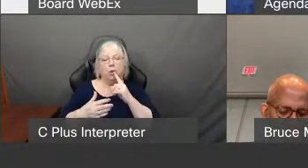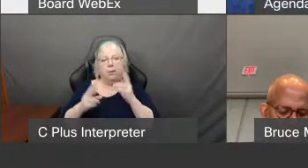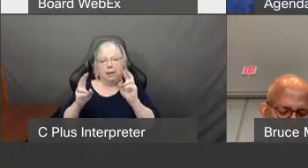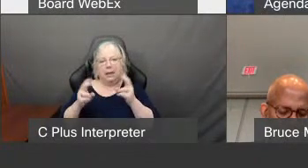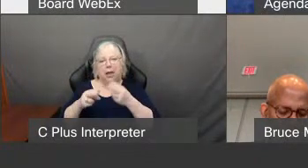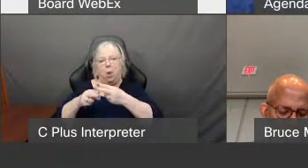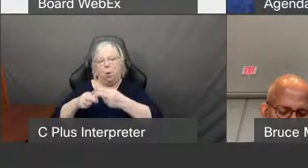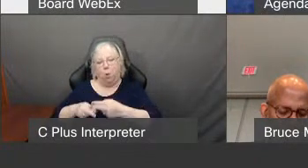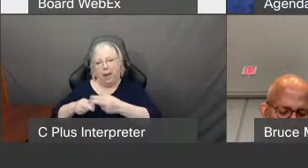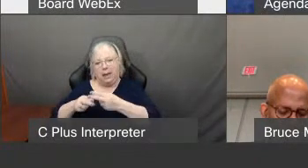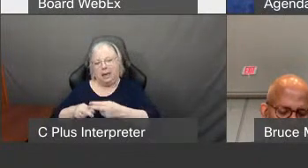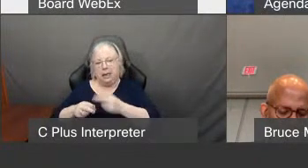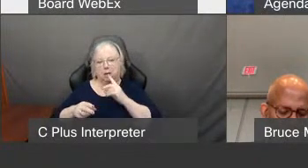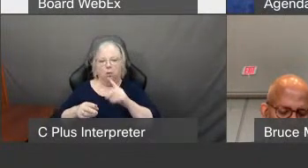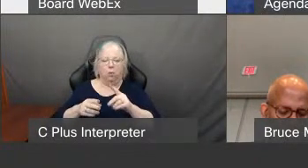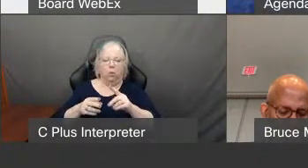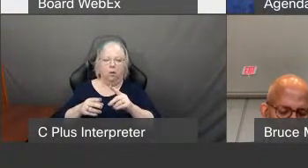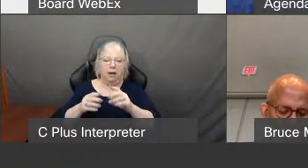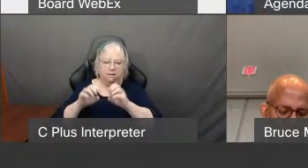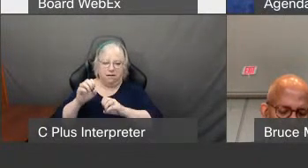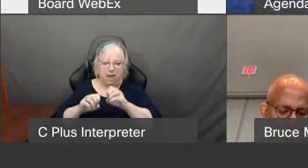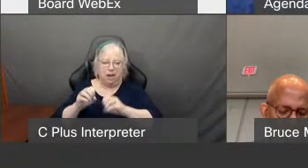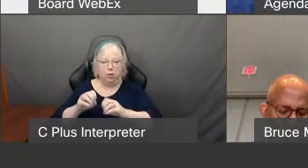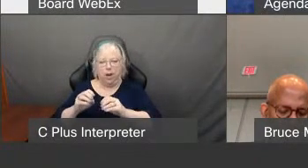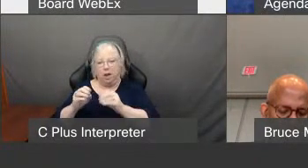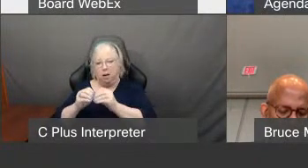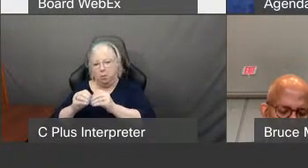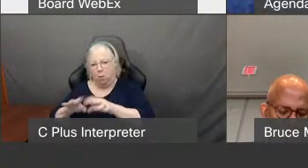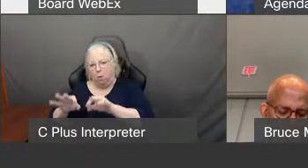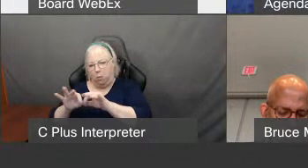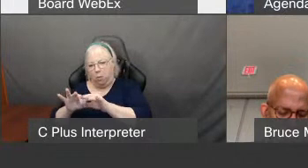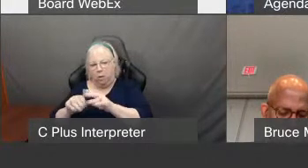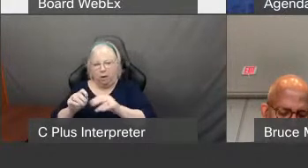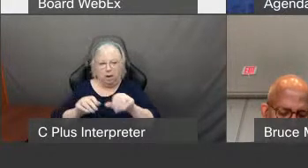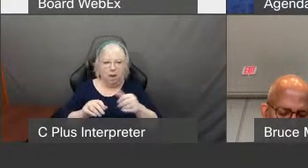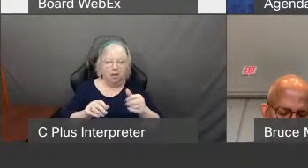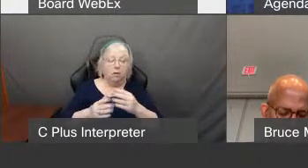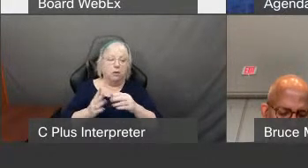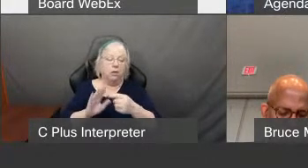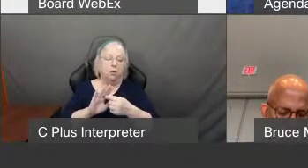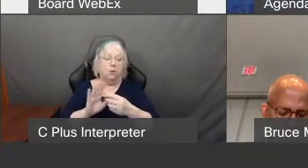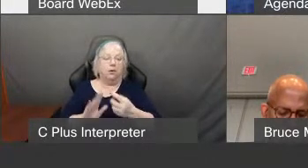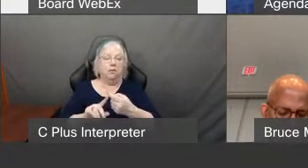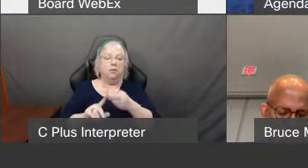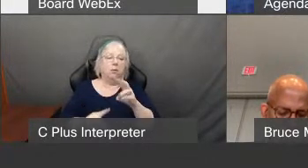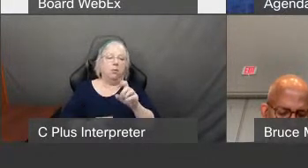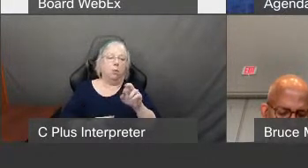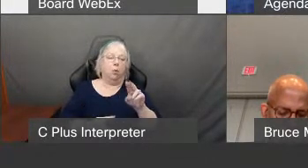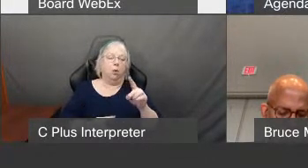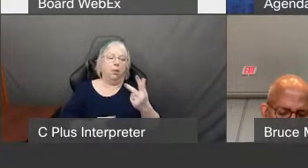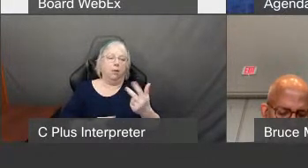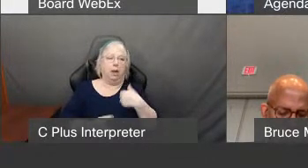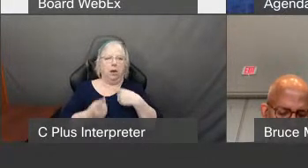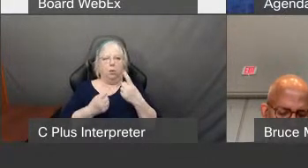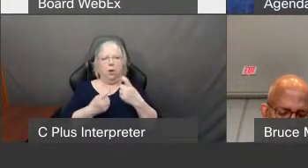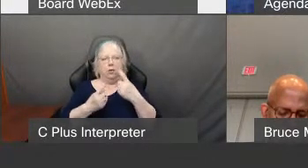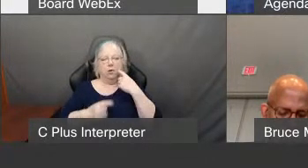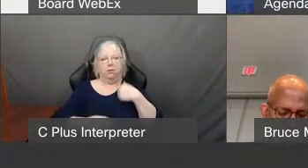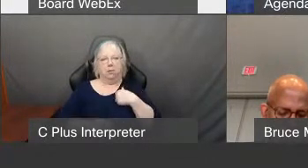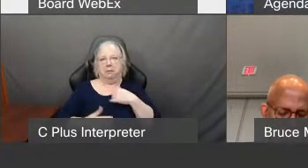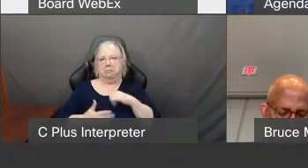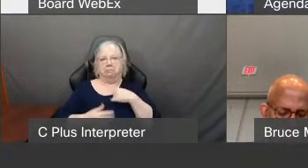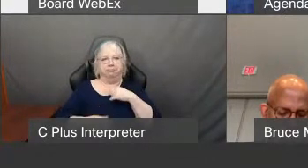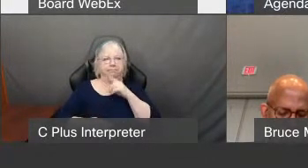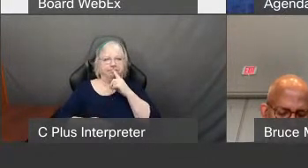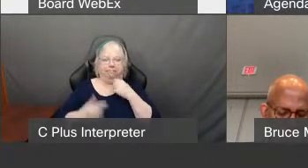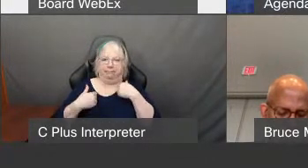in a certain way. And the representative from Ward 3 had some questions for me that I could not answer